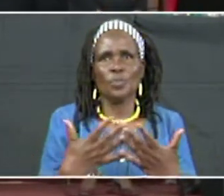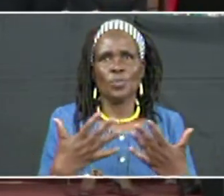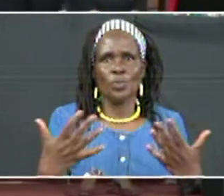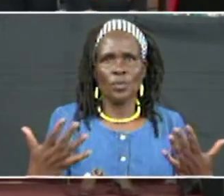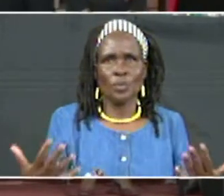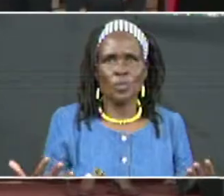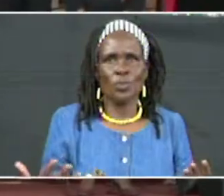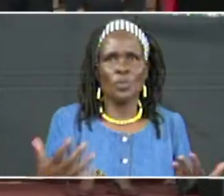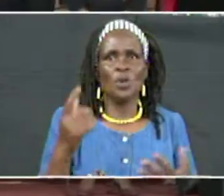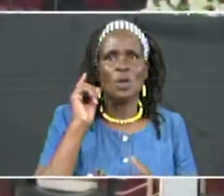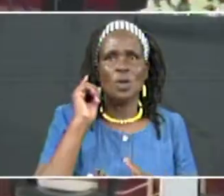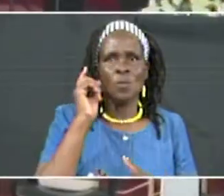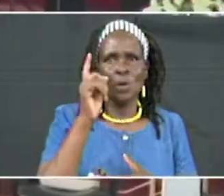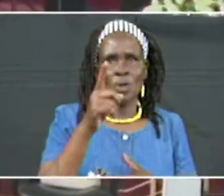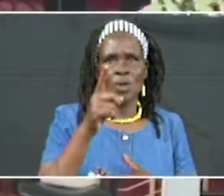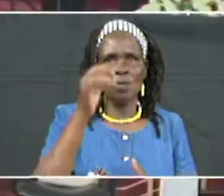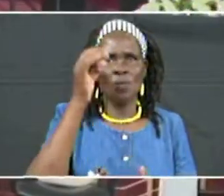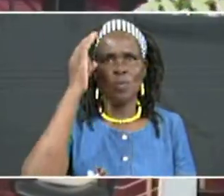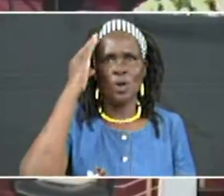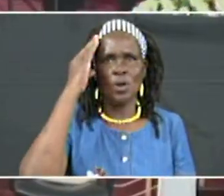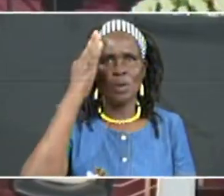yote. Thank you, Jesus.